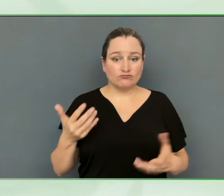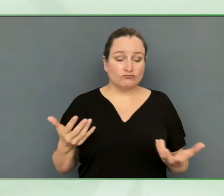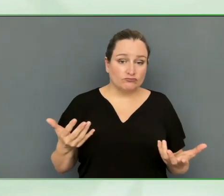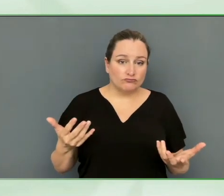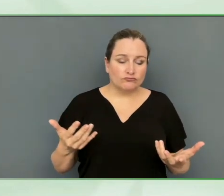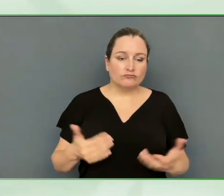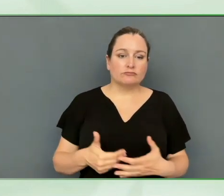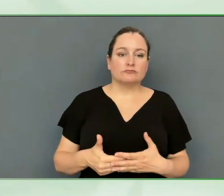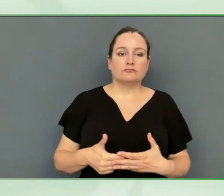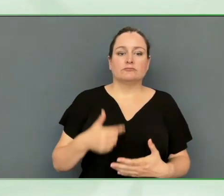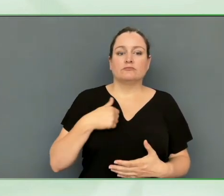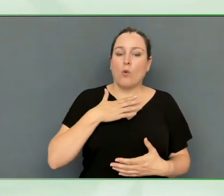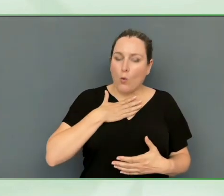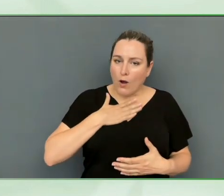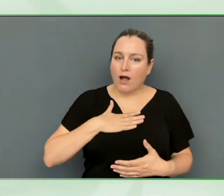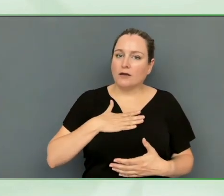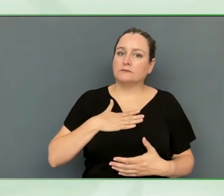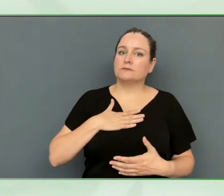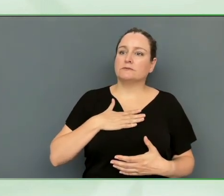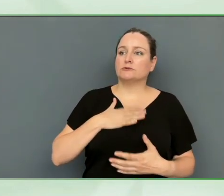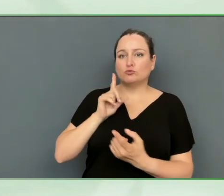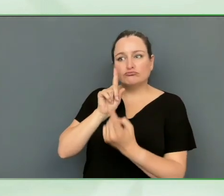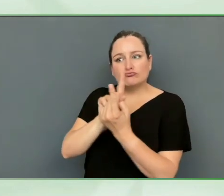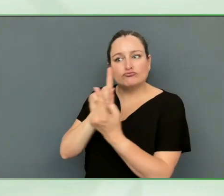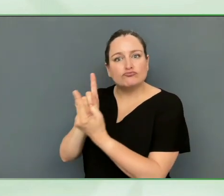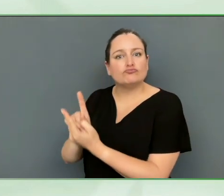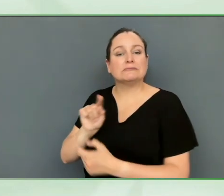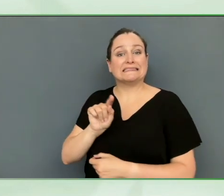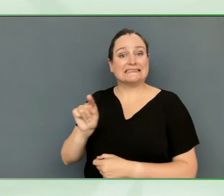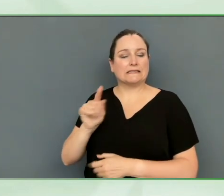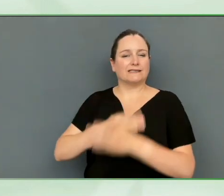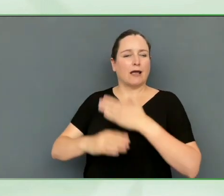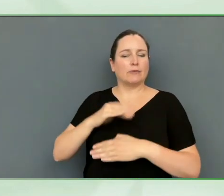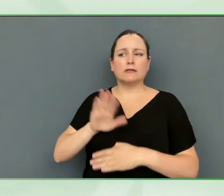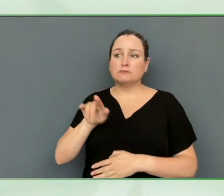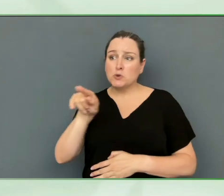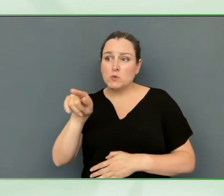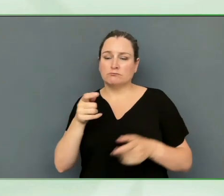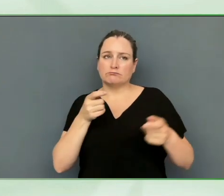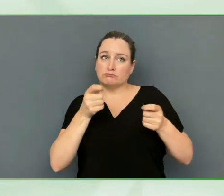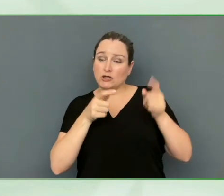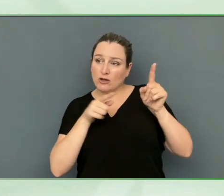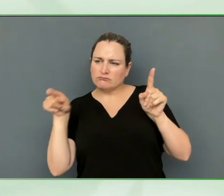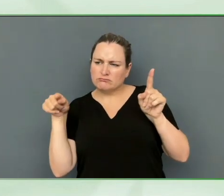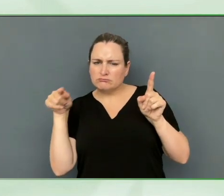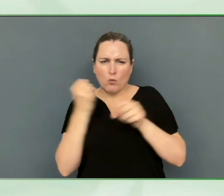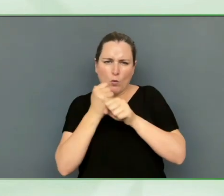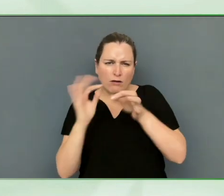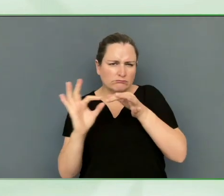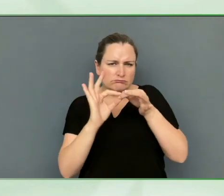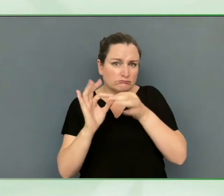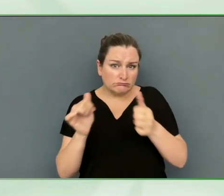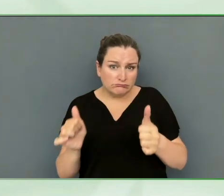employee thinks about their supervisors, but also how the agency is functioning and treating